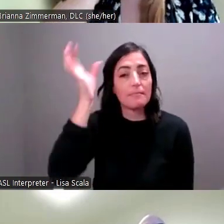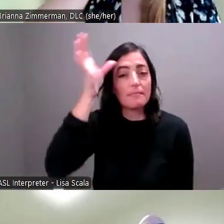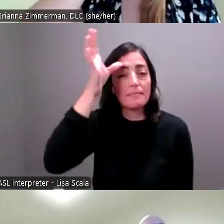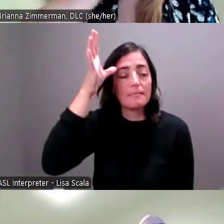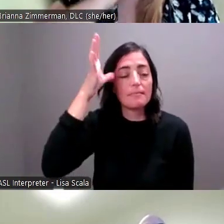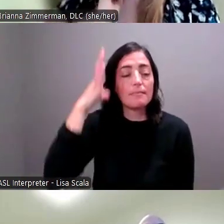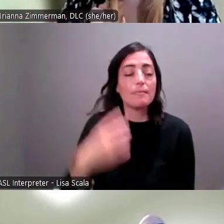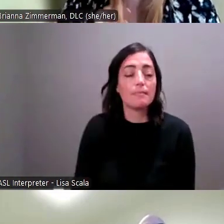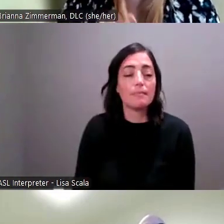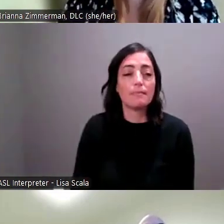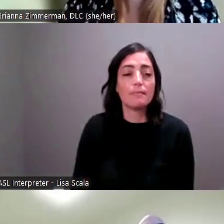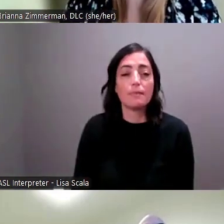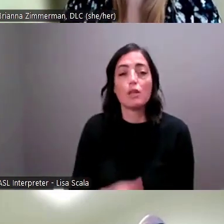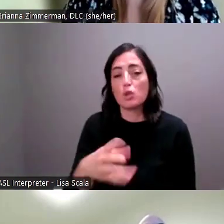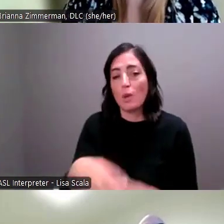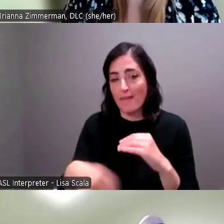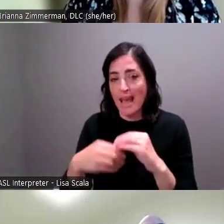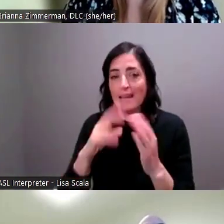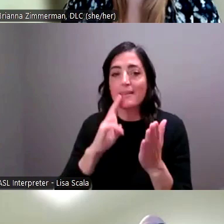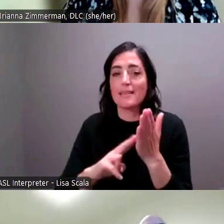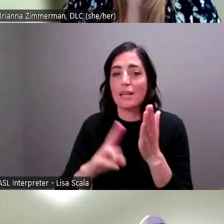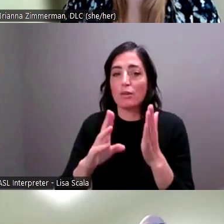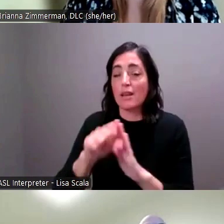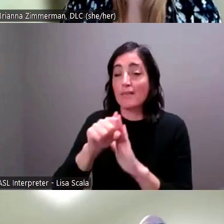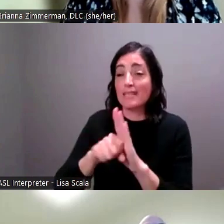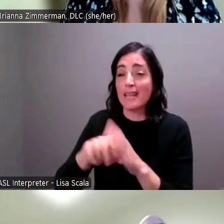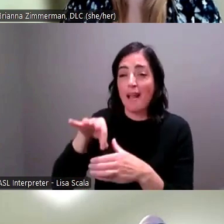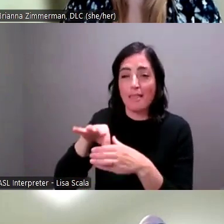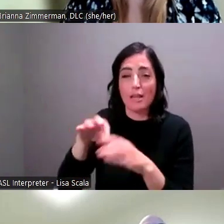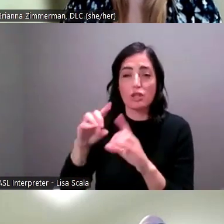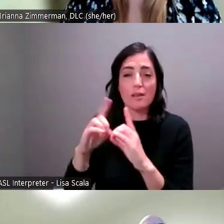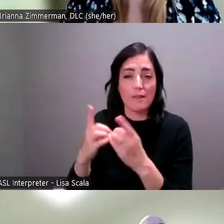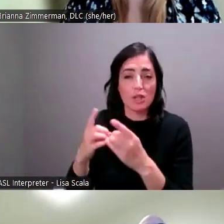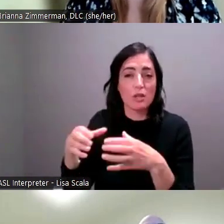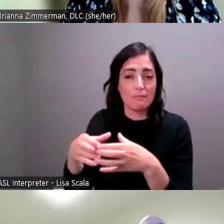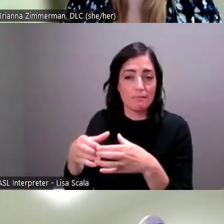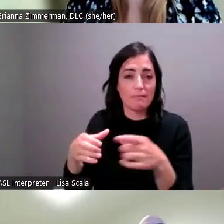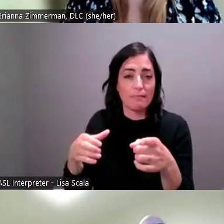So I've put the Secretary of State's election division